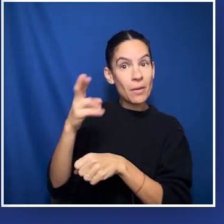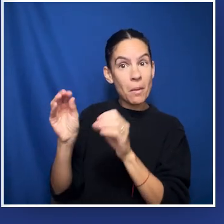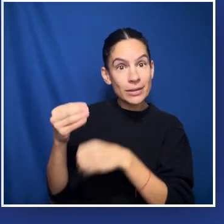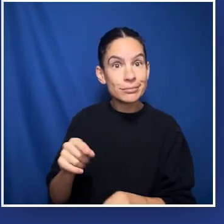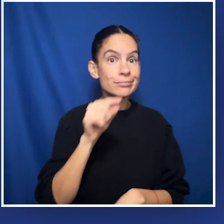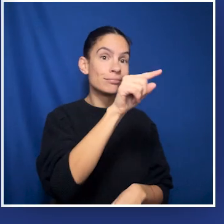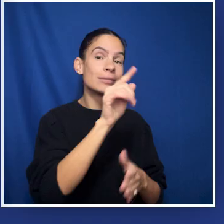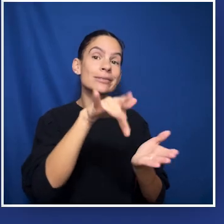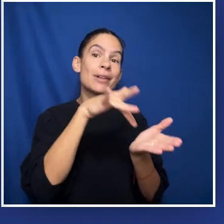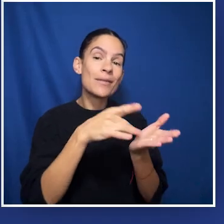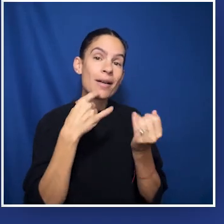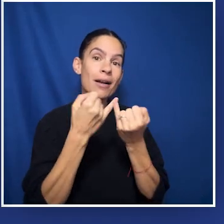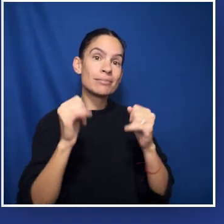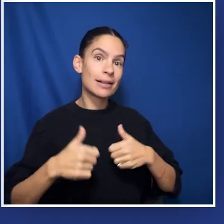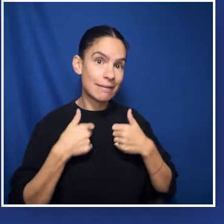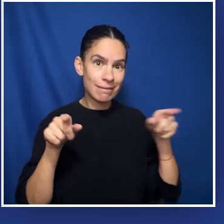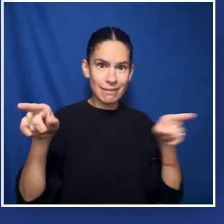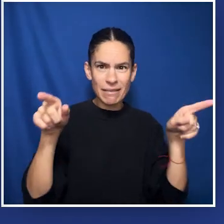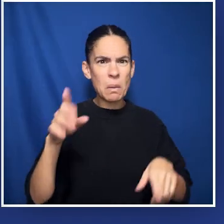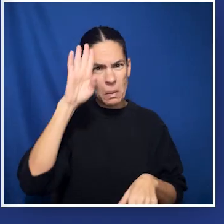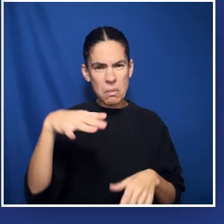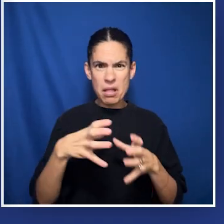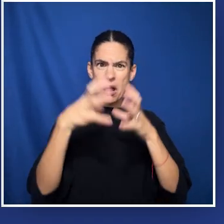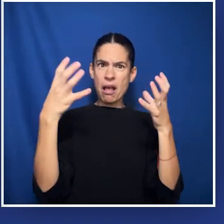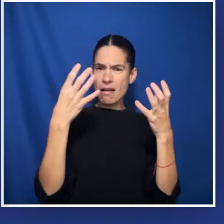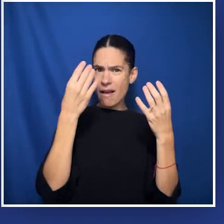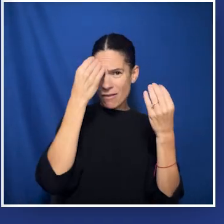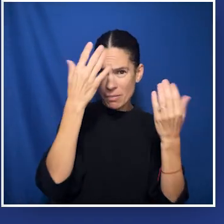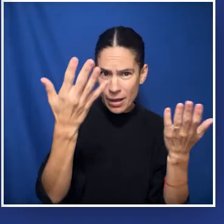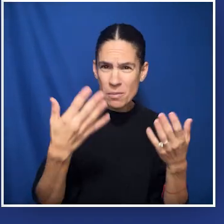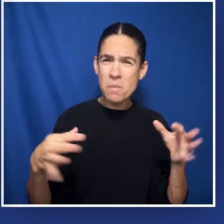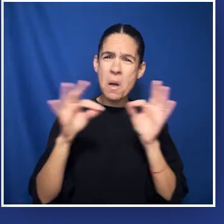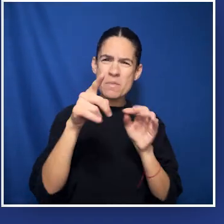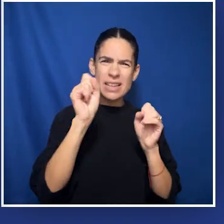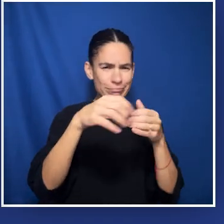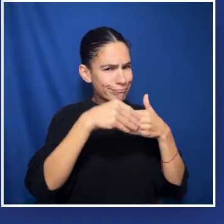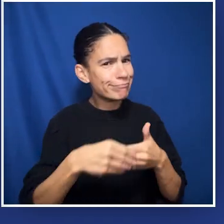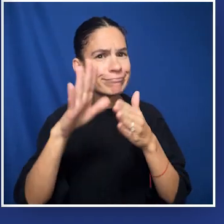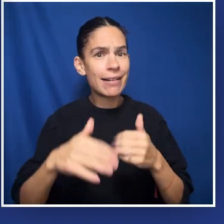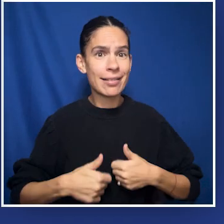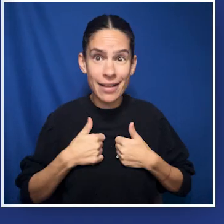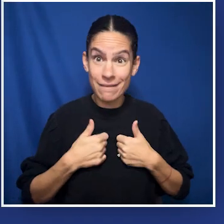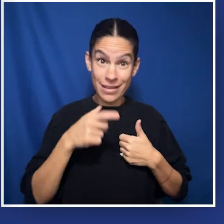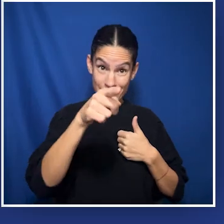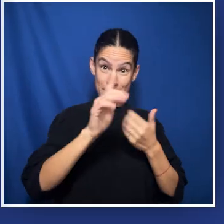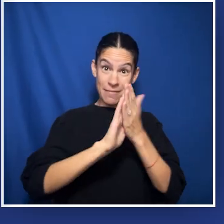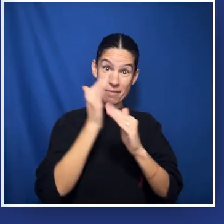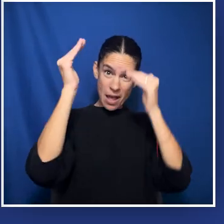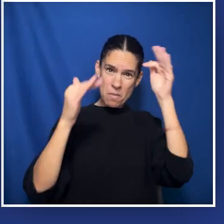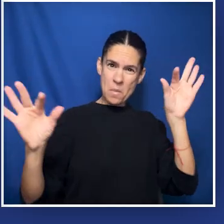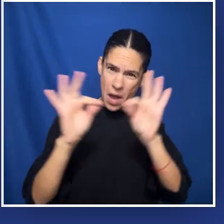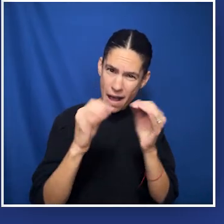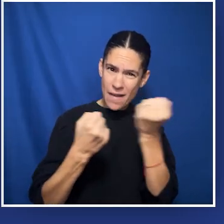vocational rehabilitation office and Center for Independent Living. There's a lot to learn as you take the lead in your life. As an adult, it's